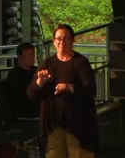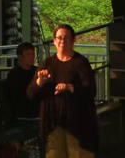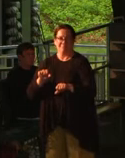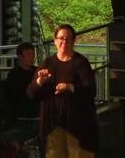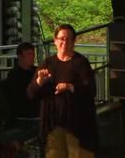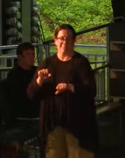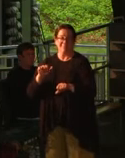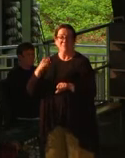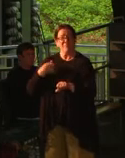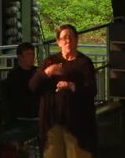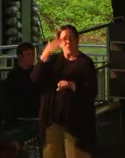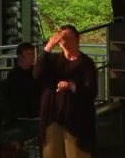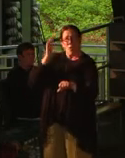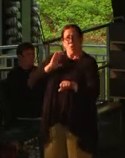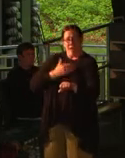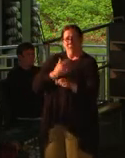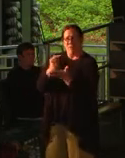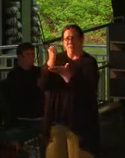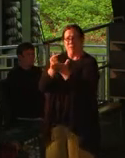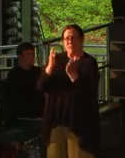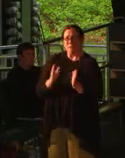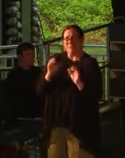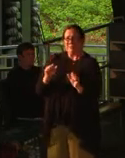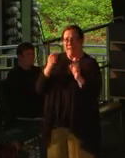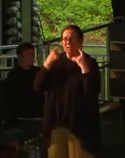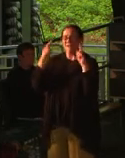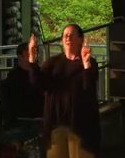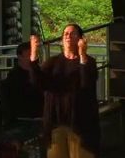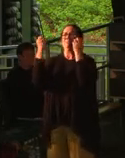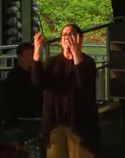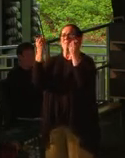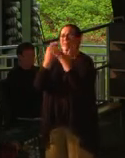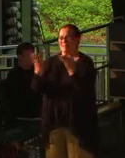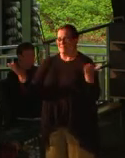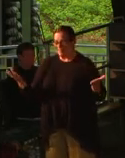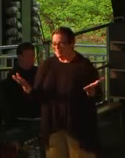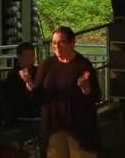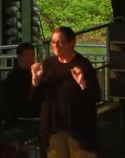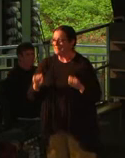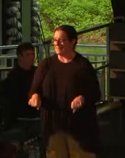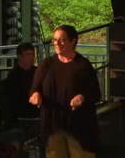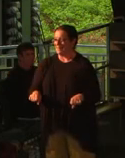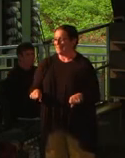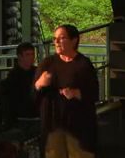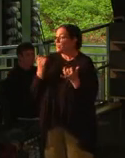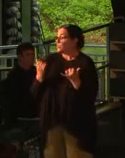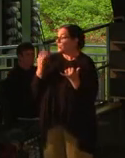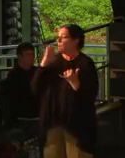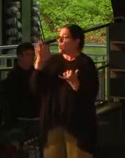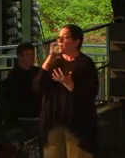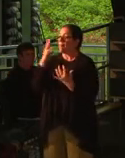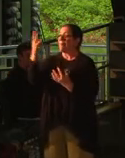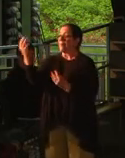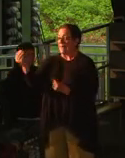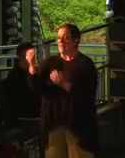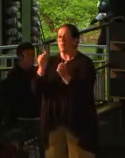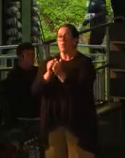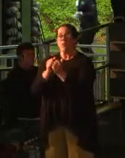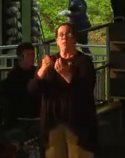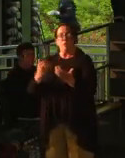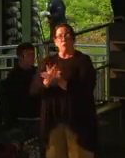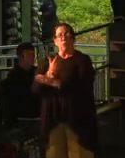what our graduates can achieve, and that you will leave here today with a renewed sense